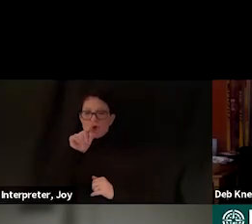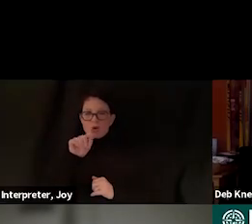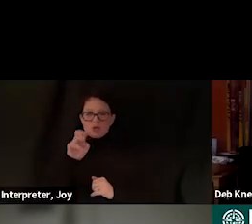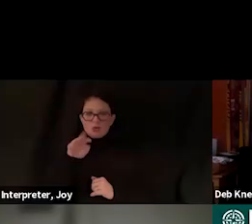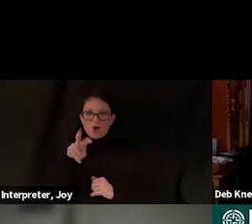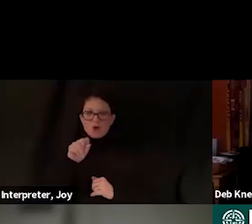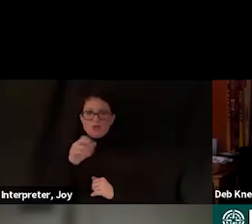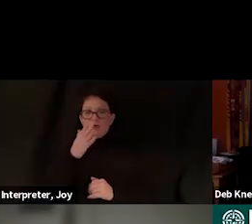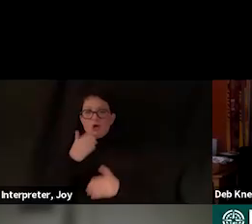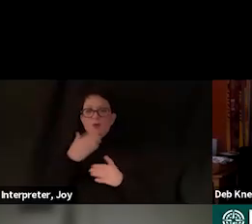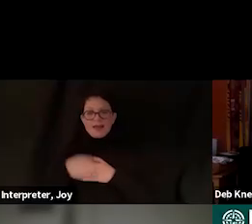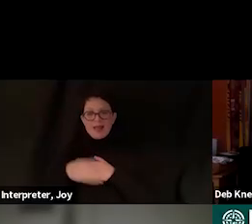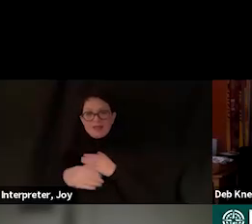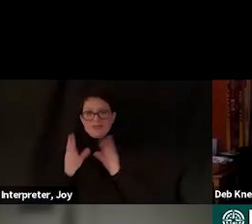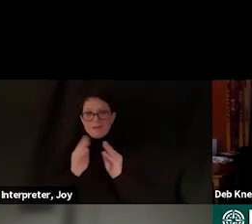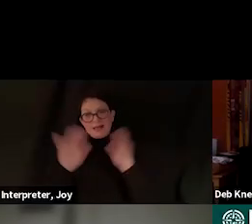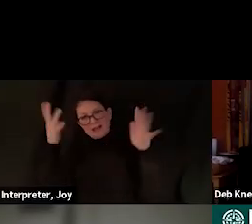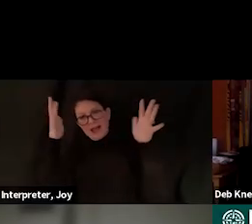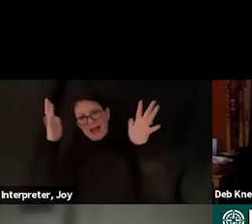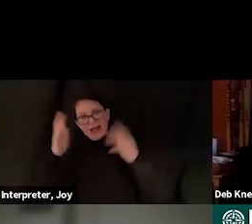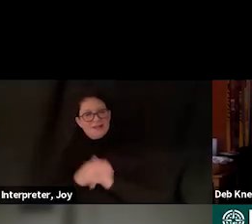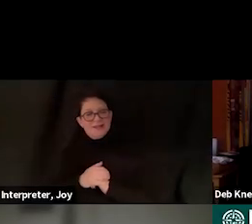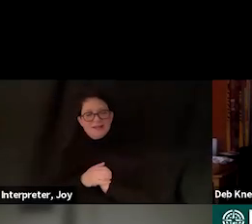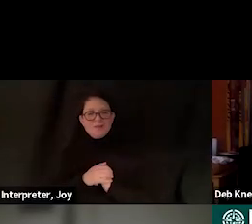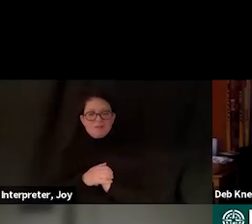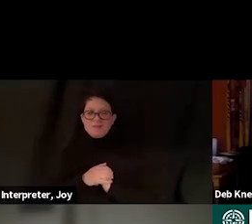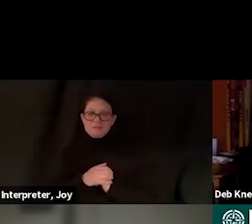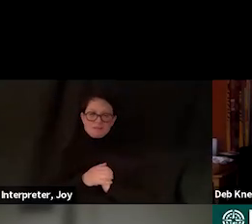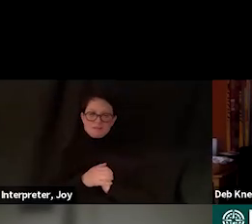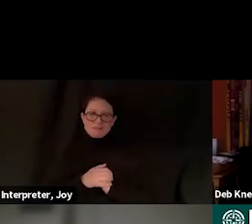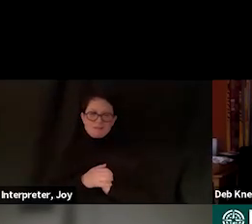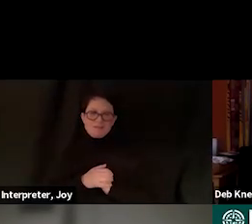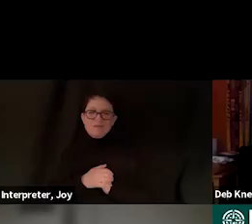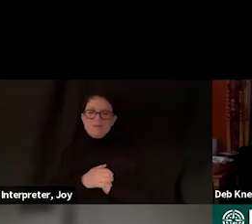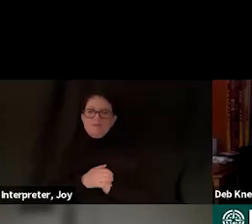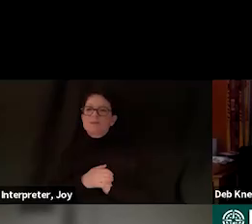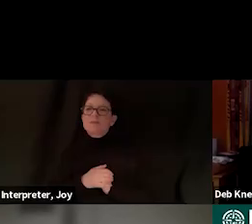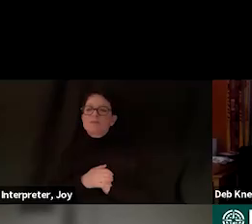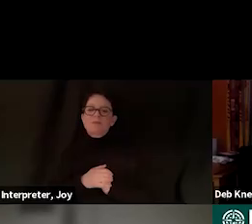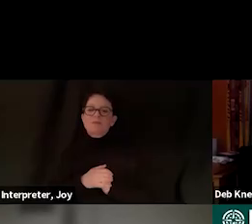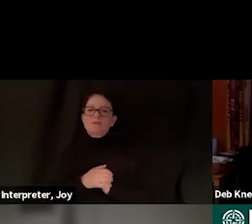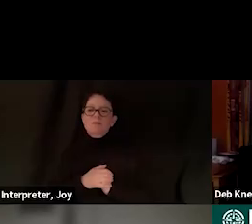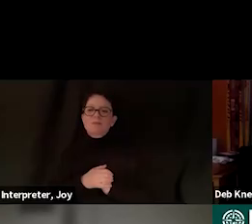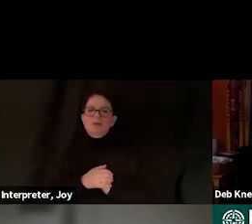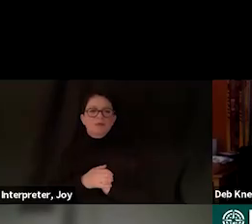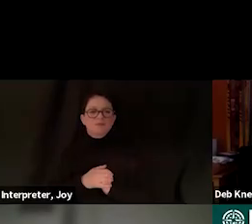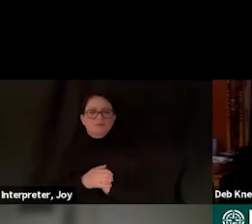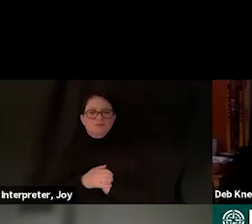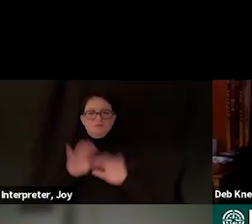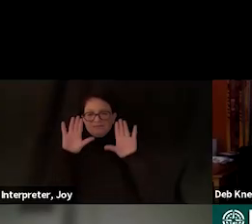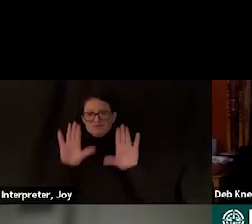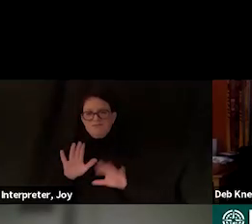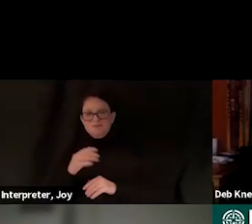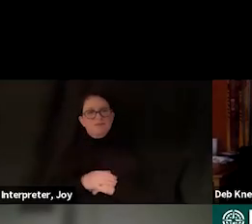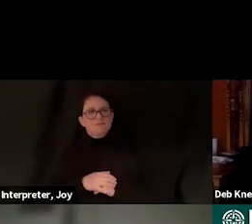Yeah. That was a good way to Thank end the you. meeting, huh? Yeah, I feel good about that. I'm gonna grab it out of the Tim, screenshot and put it up there